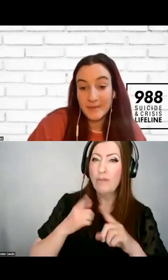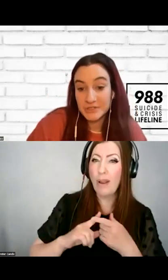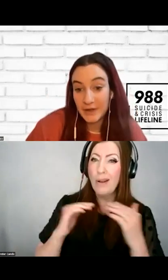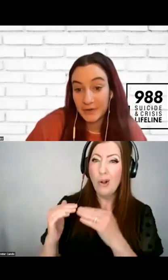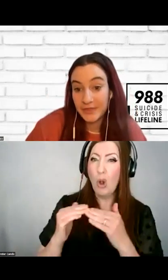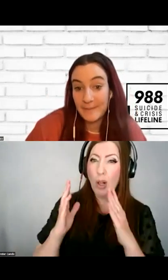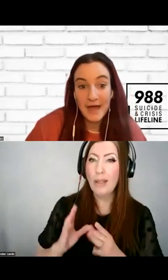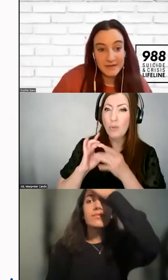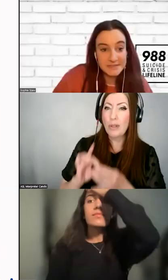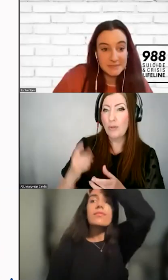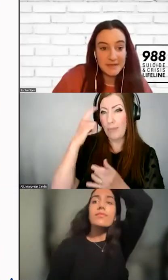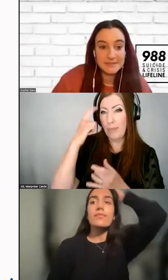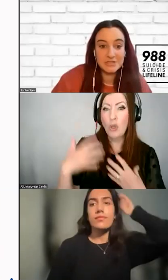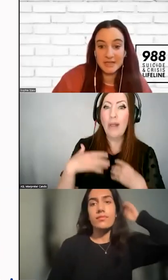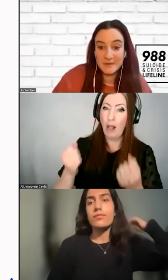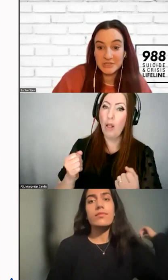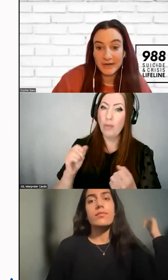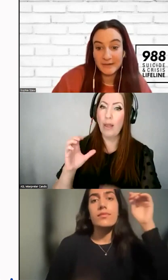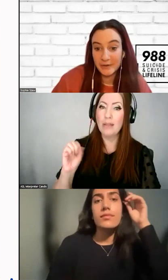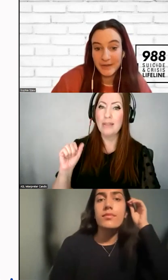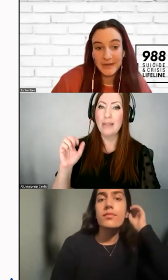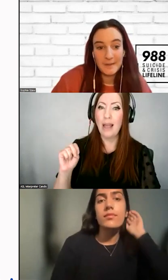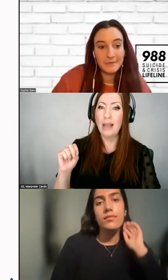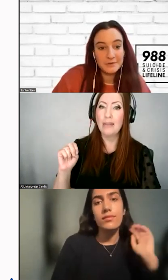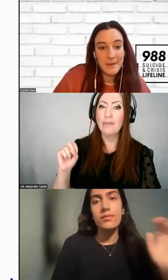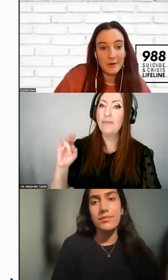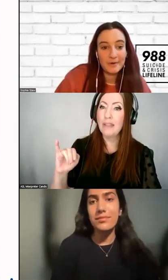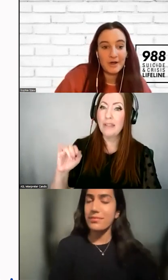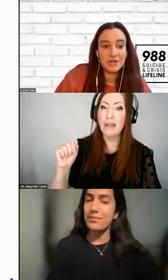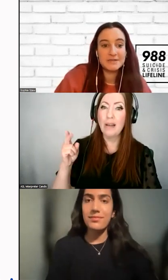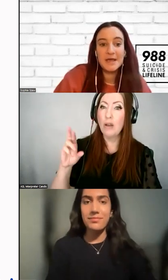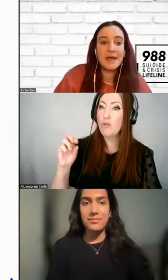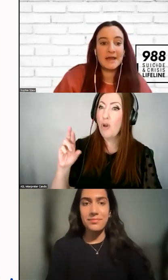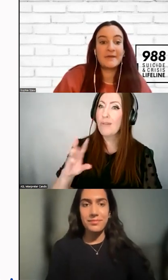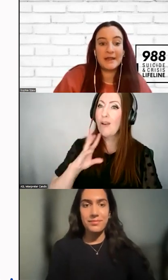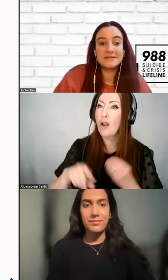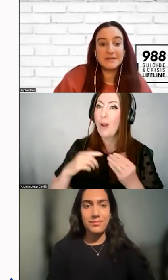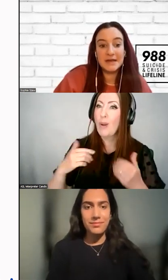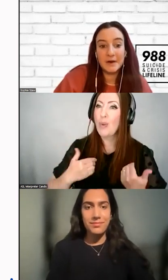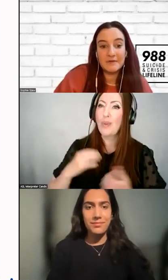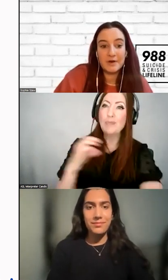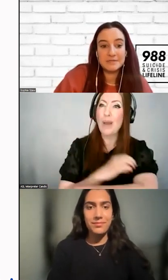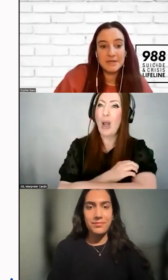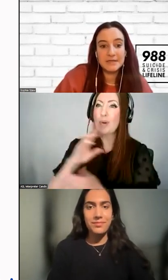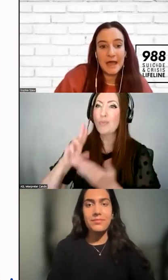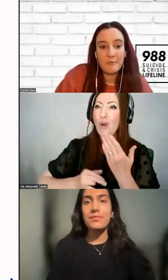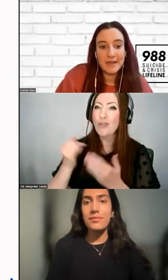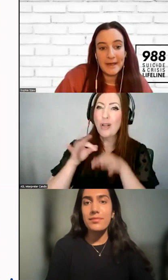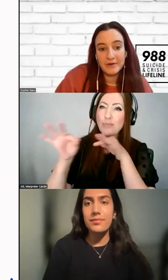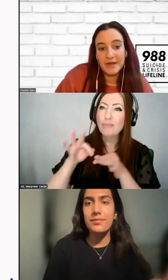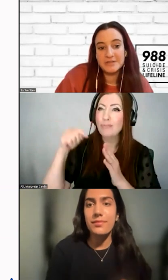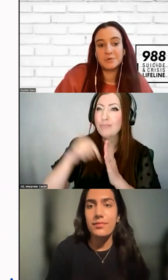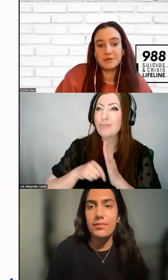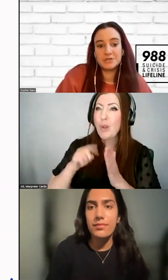in the mental health advocacy space, and she's going to be talking a little bit about the Youth Power Project, kind of getting into the nitty-gritty of what it does and how we